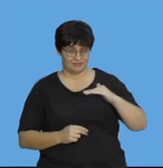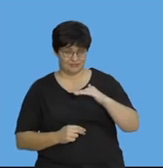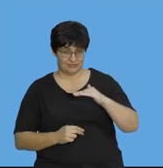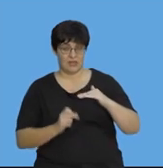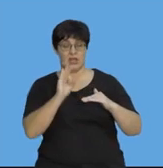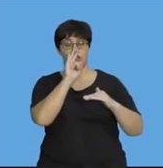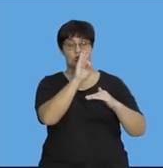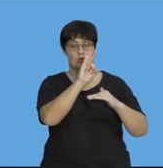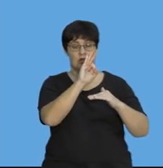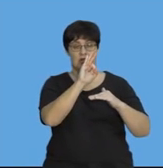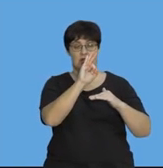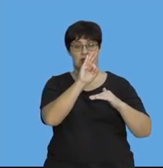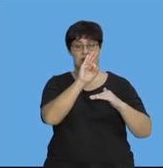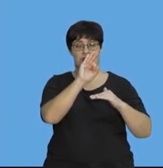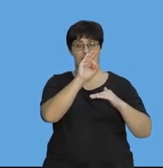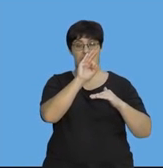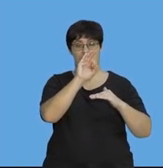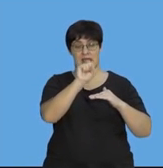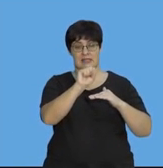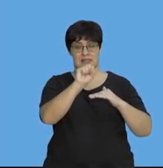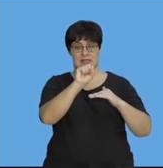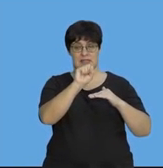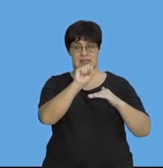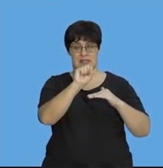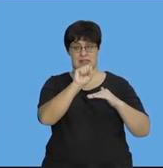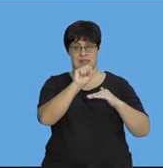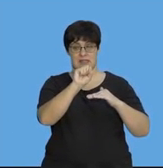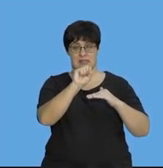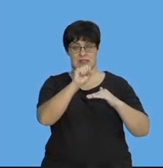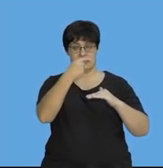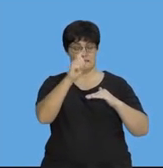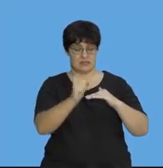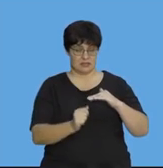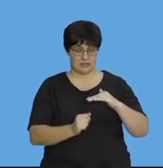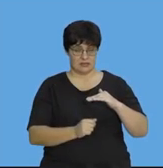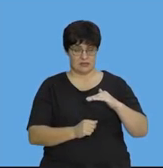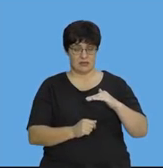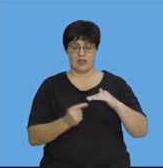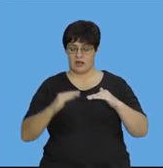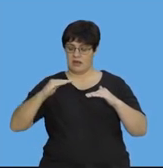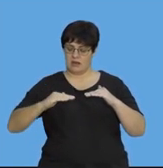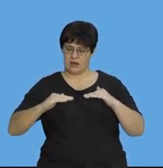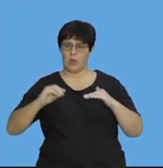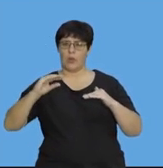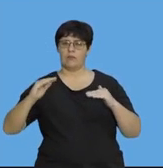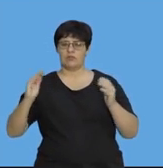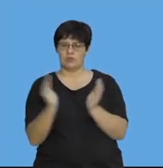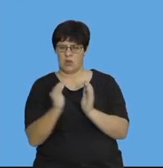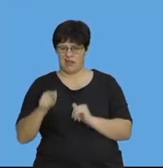at 3 meters per second to the right. Then we have our little 2,000